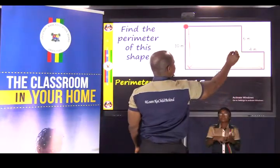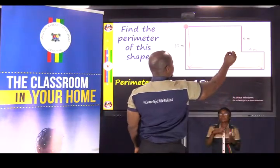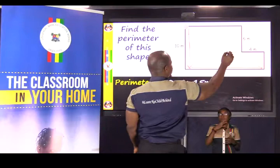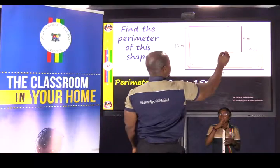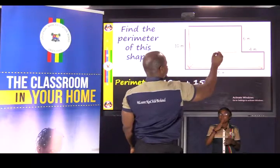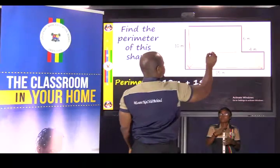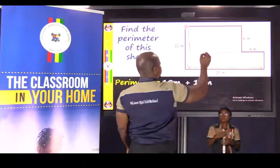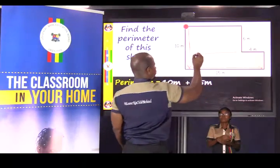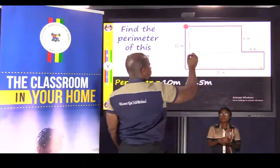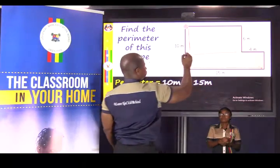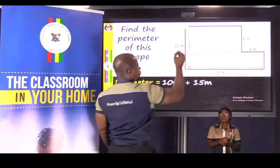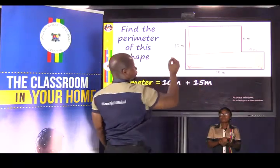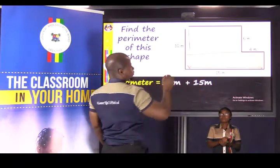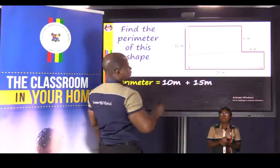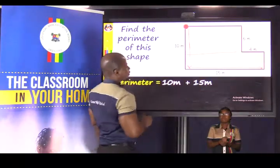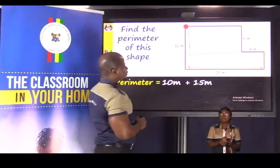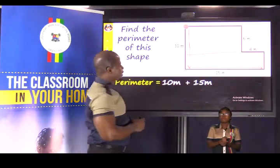side.